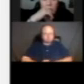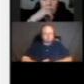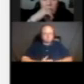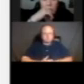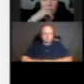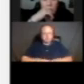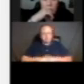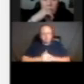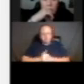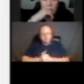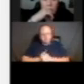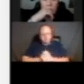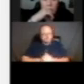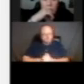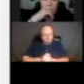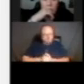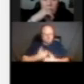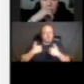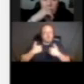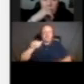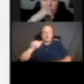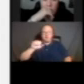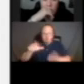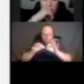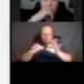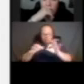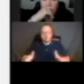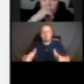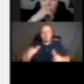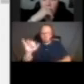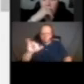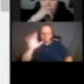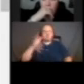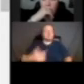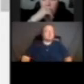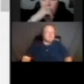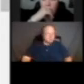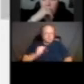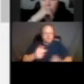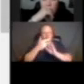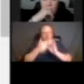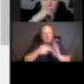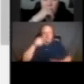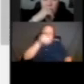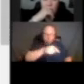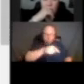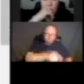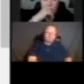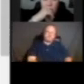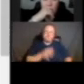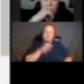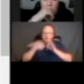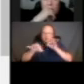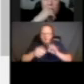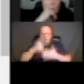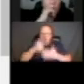we do have ASL interpreters as well. And so you can just register here. tells you a little bit about what we